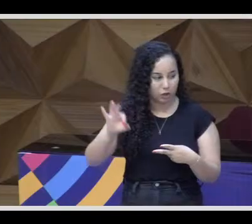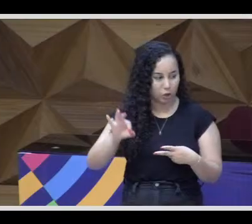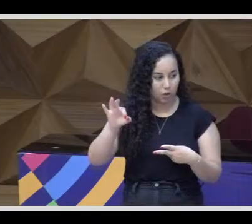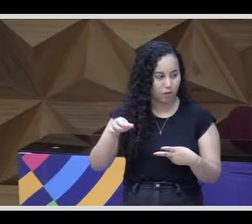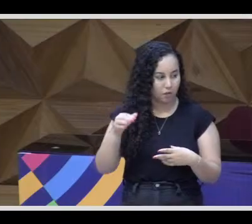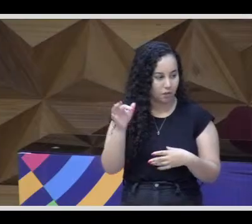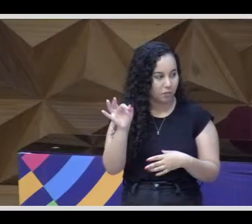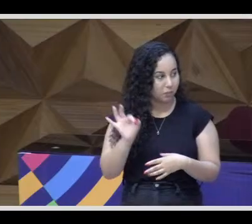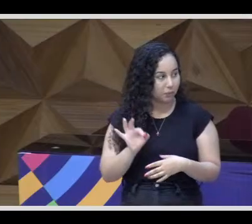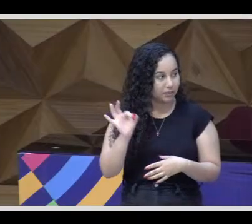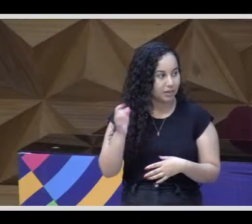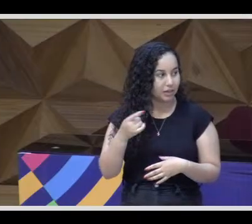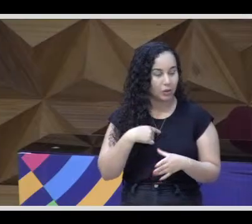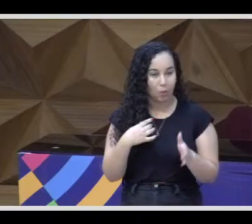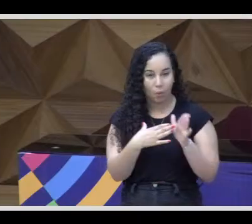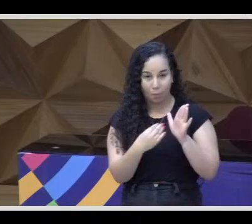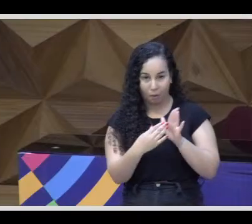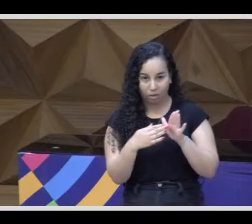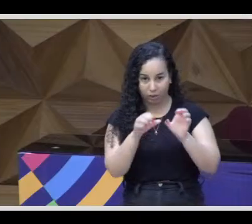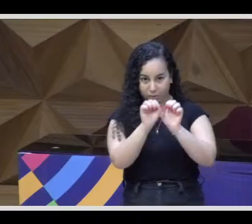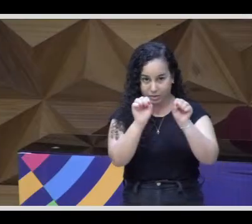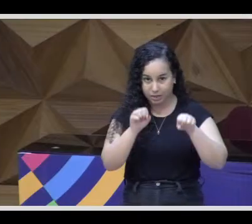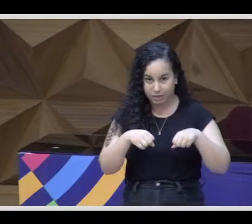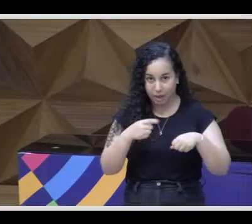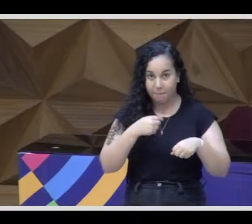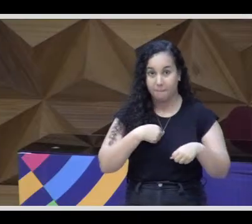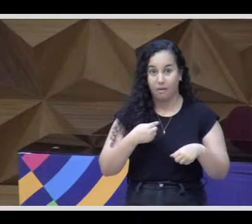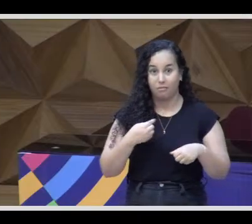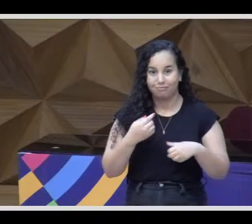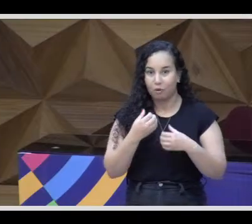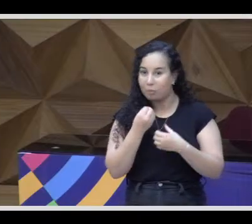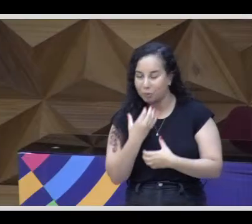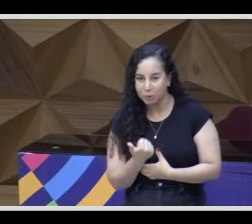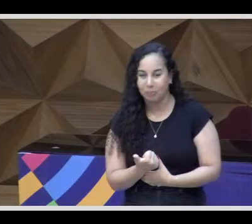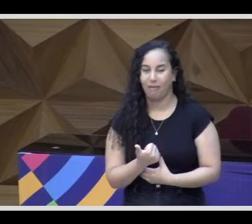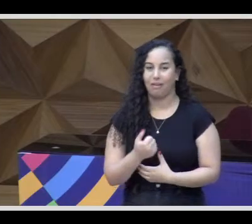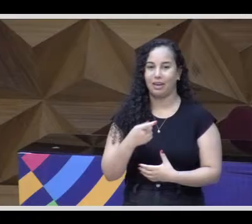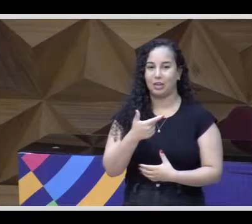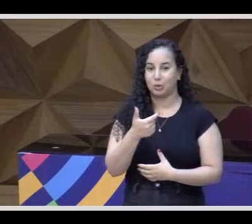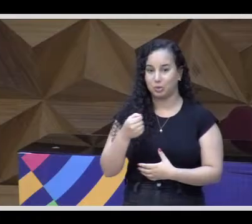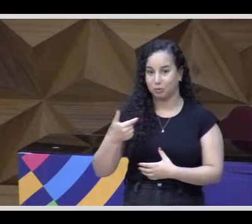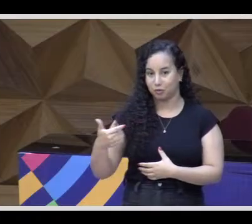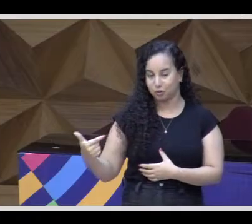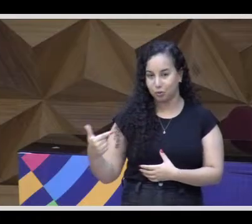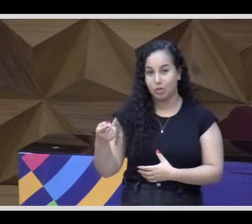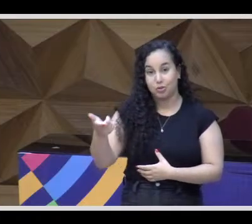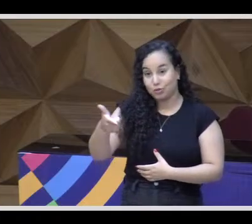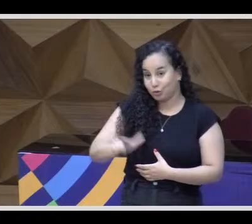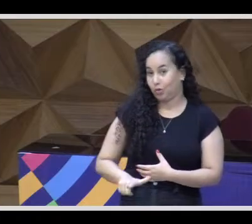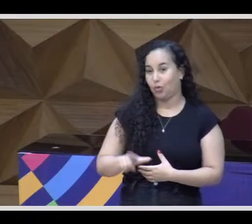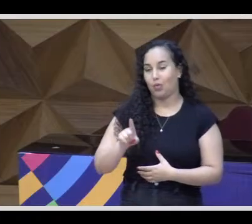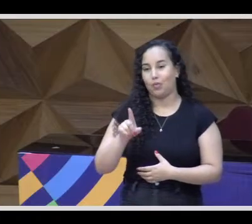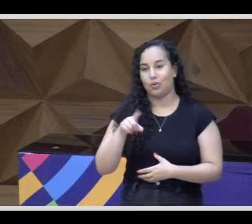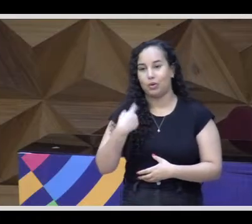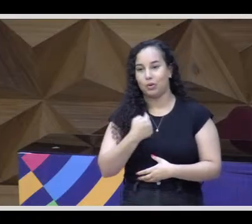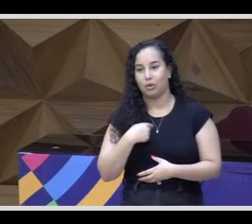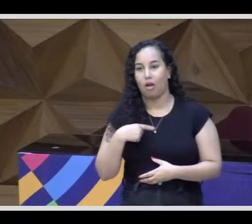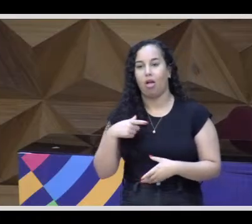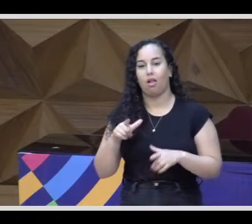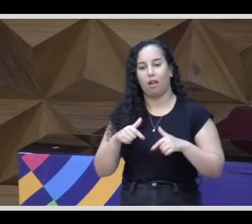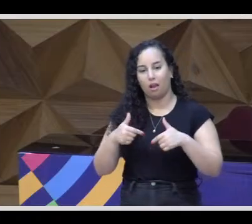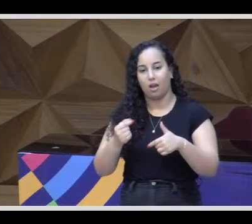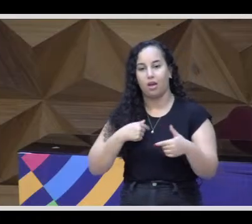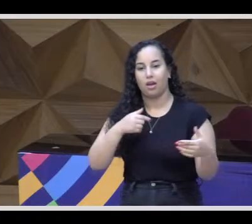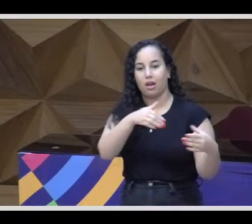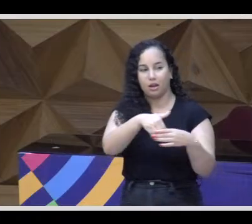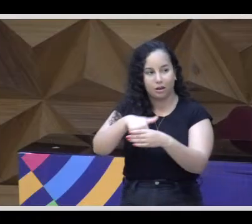like the model behaved so well in 2022. Again, it was doing well during the municipal